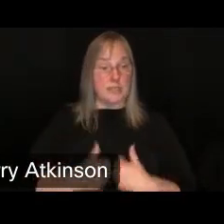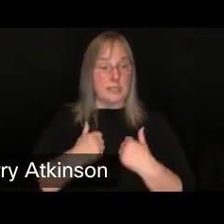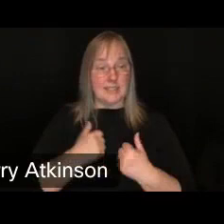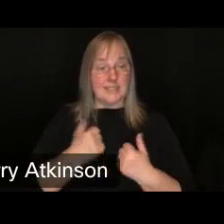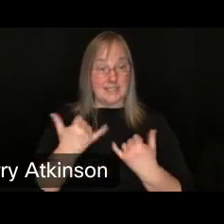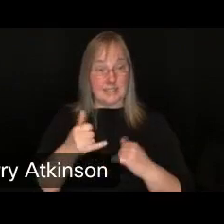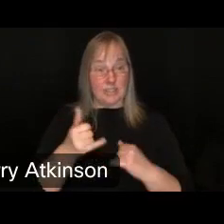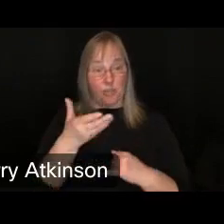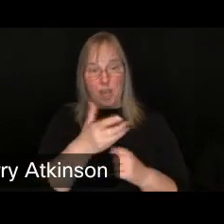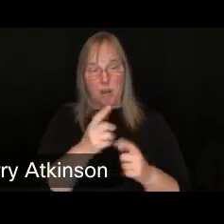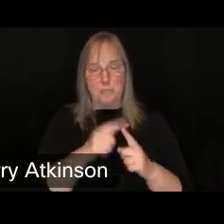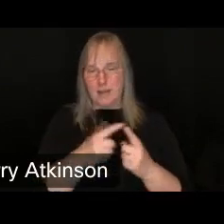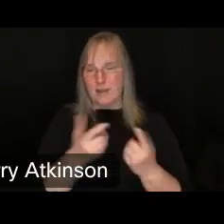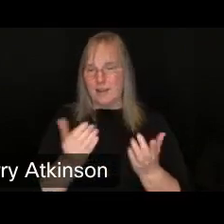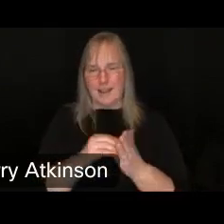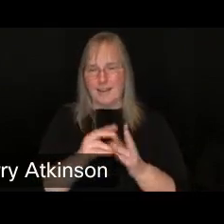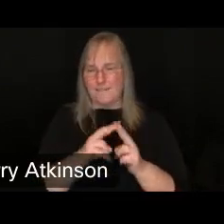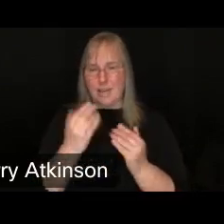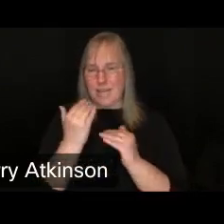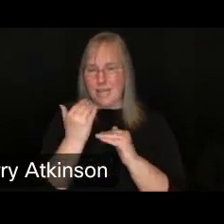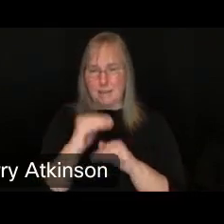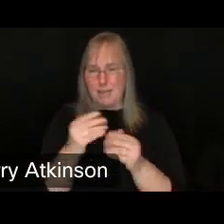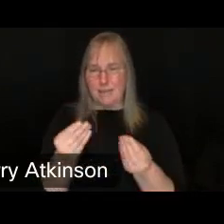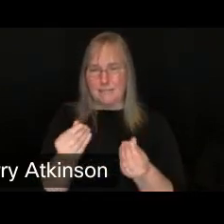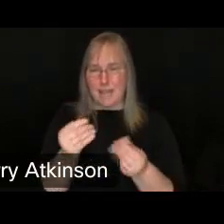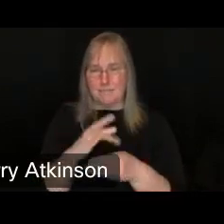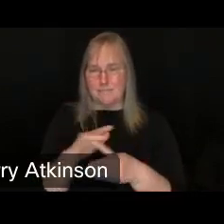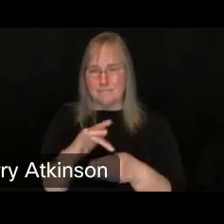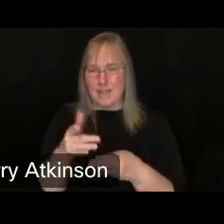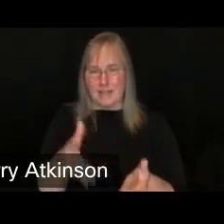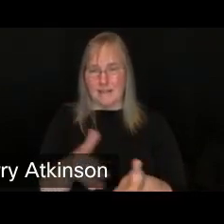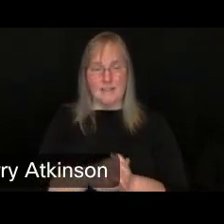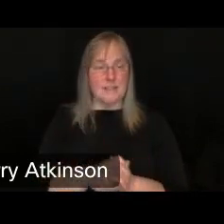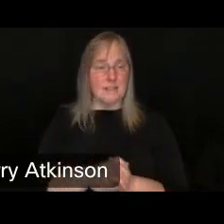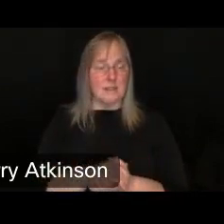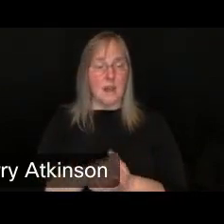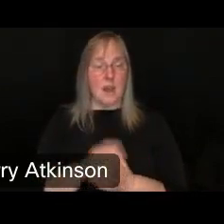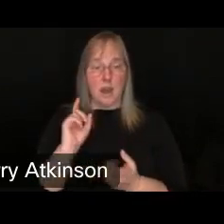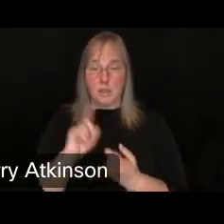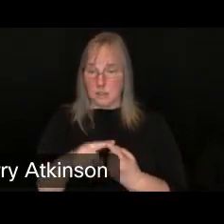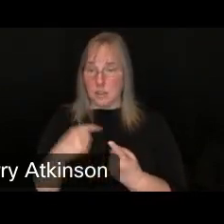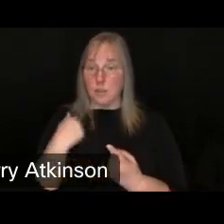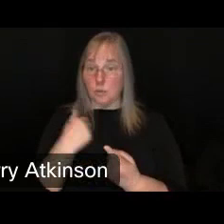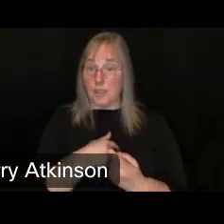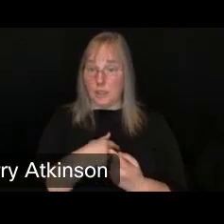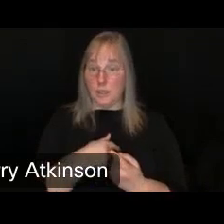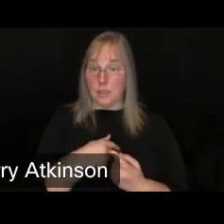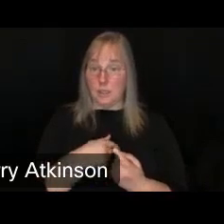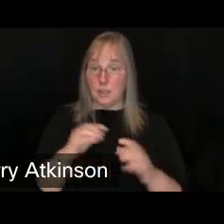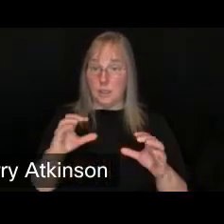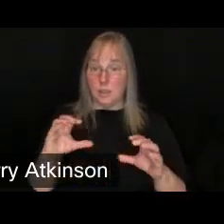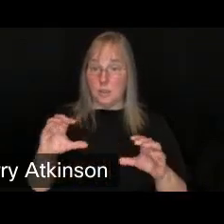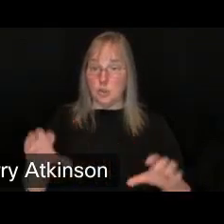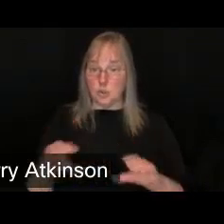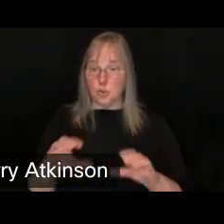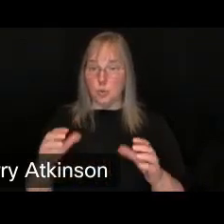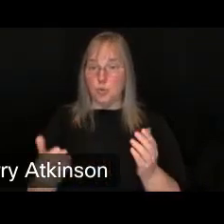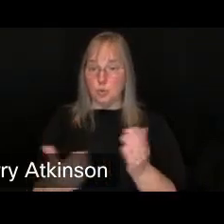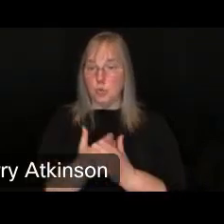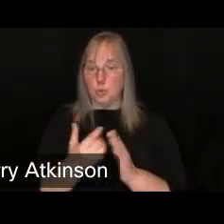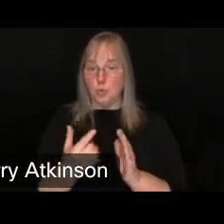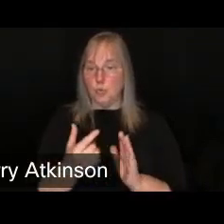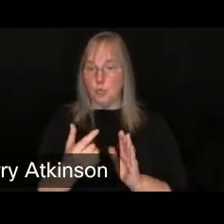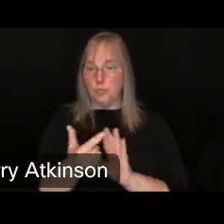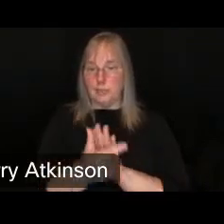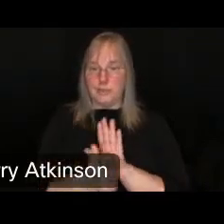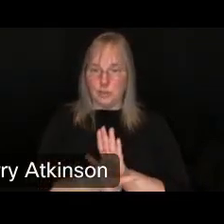limited lands left for any of the development there until we kind of do legislation rezoning that's